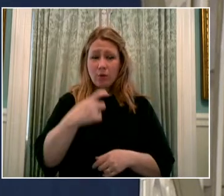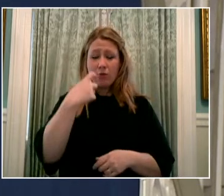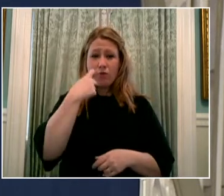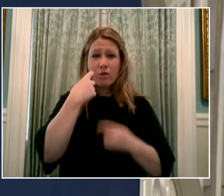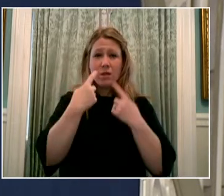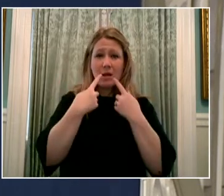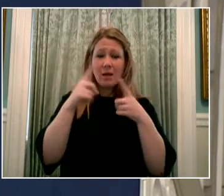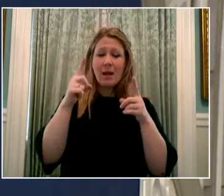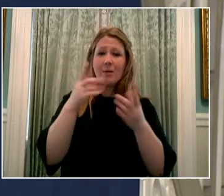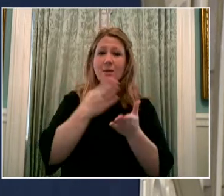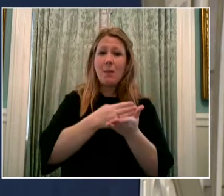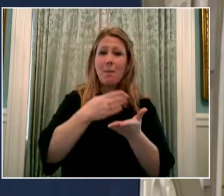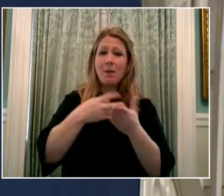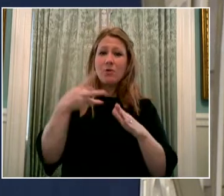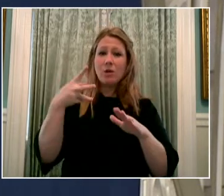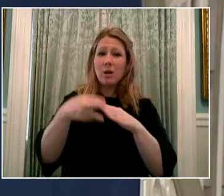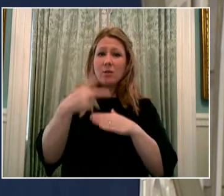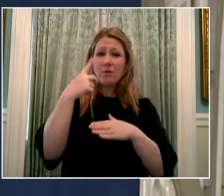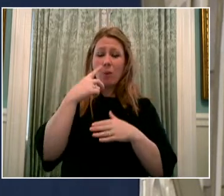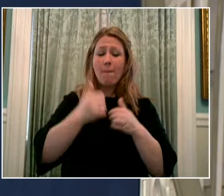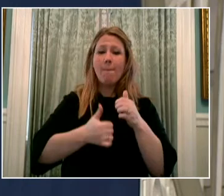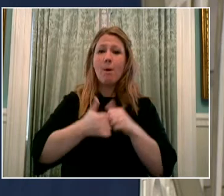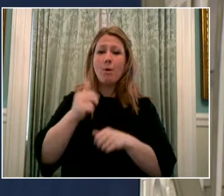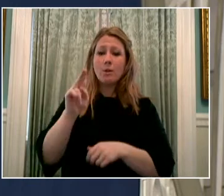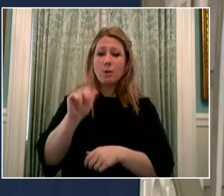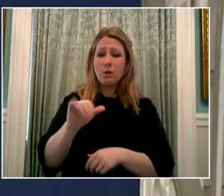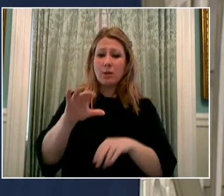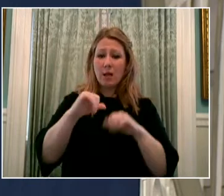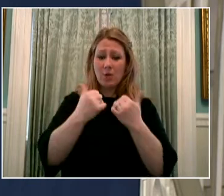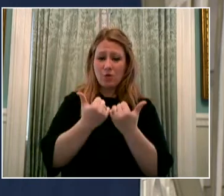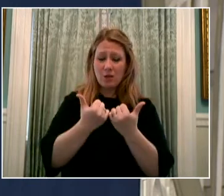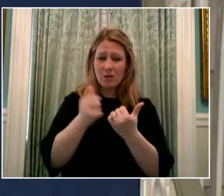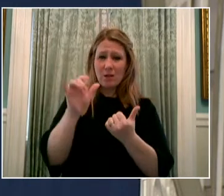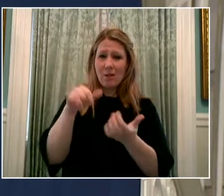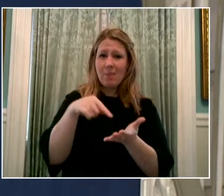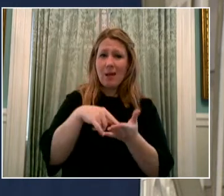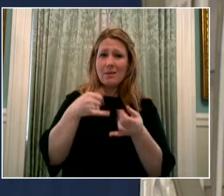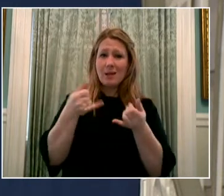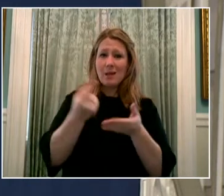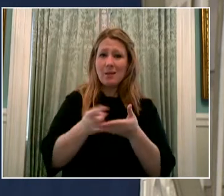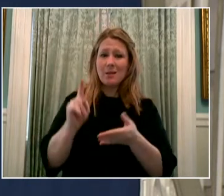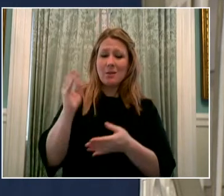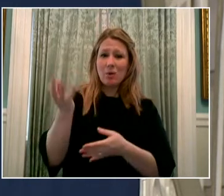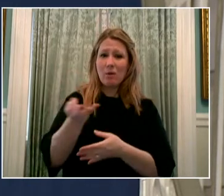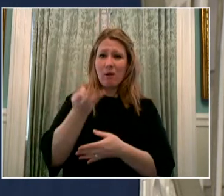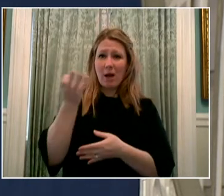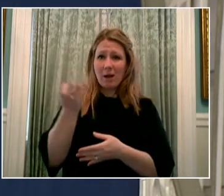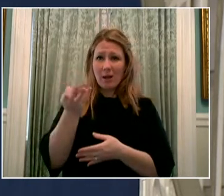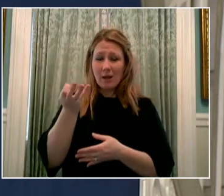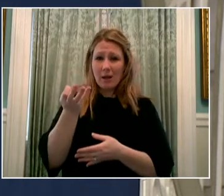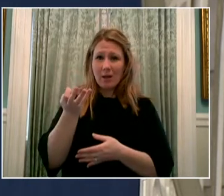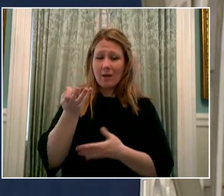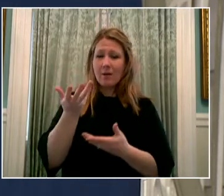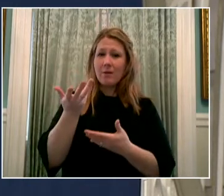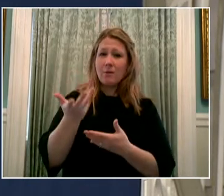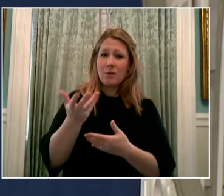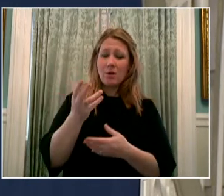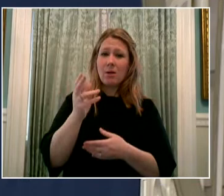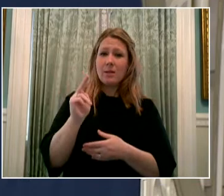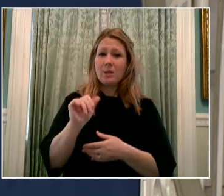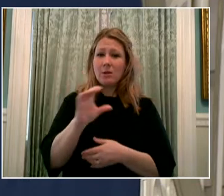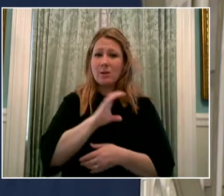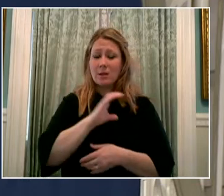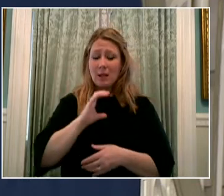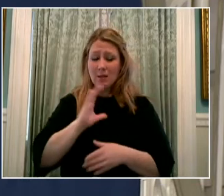agencies. That deadline was last Friday. Have city agencies giving you their proposals for how they're going to cut their budgets, and were you satisfied with some of